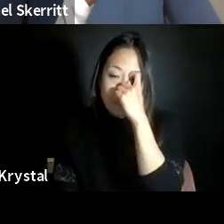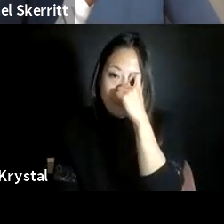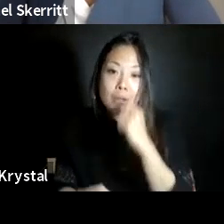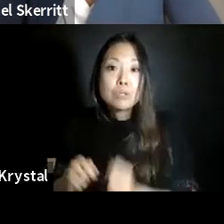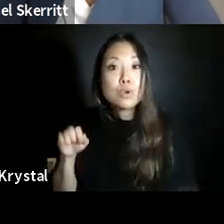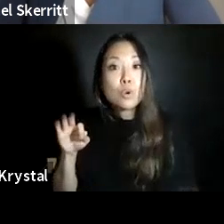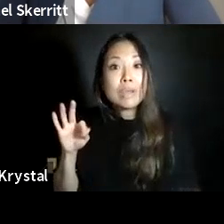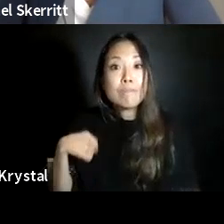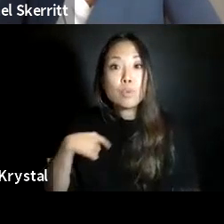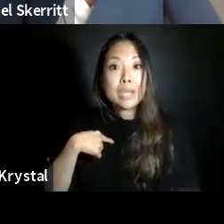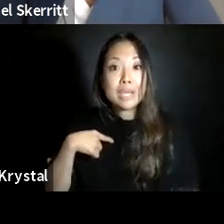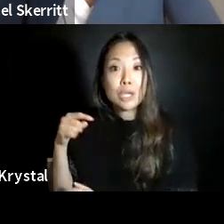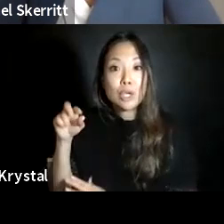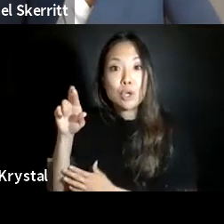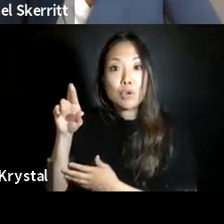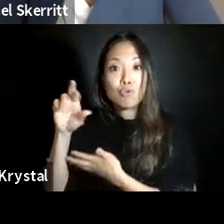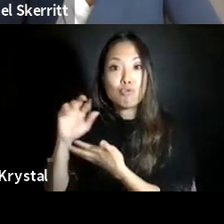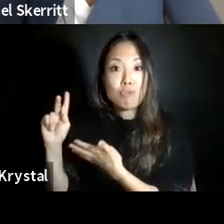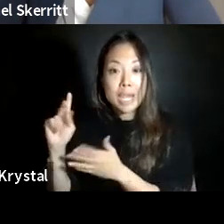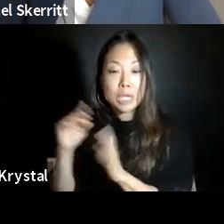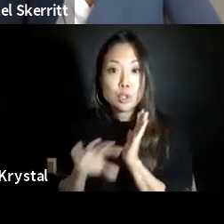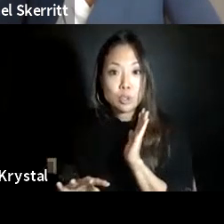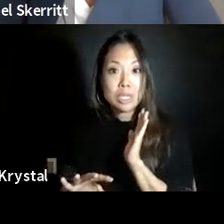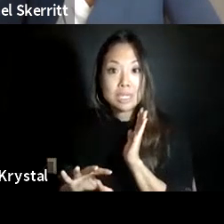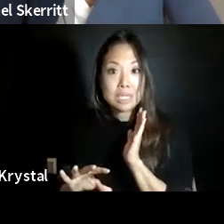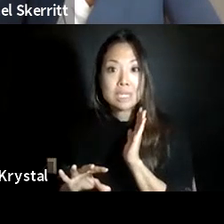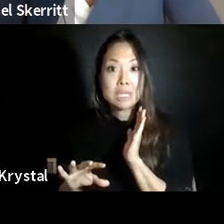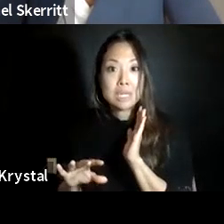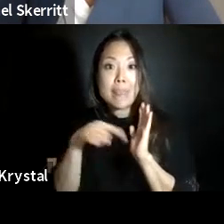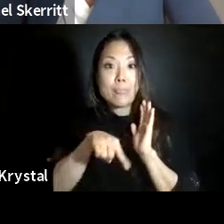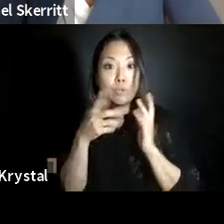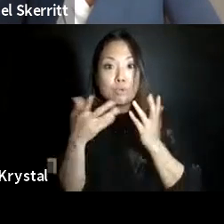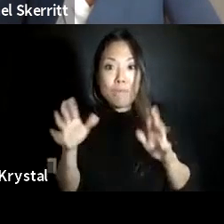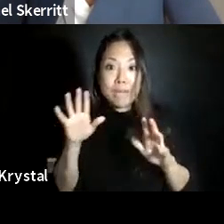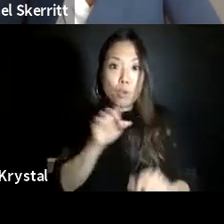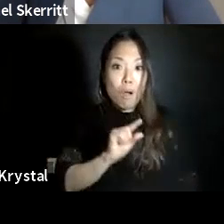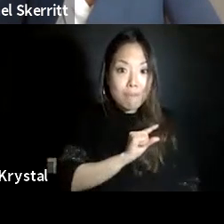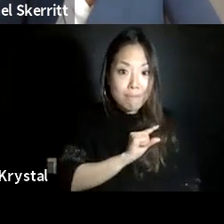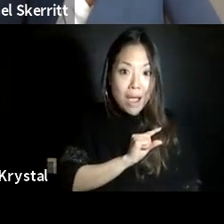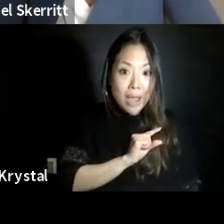qualified so that we come up with some semblance of order,